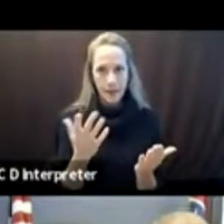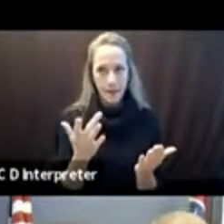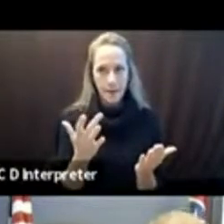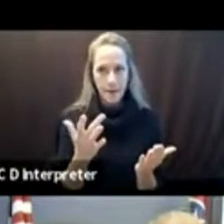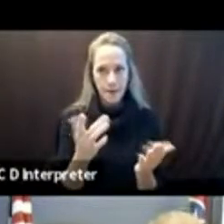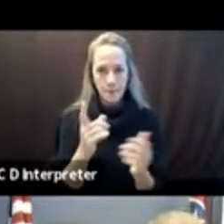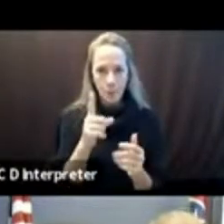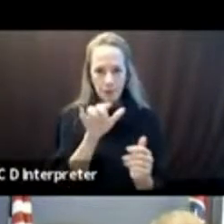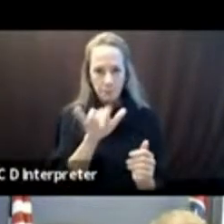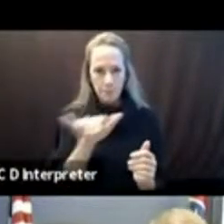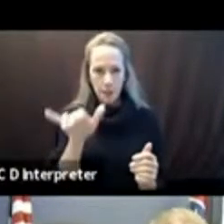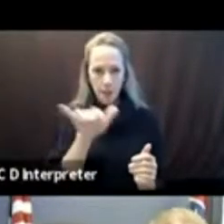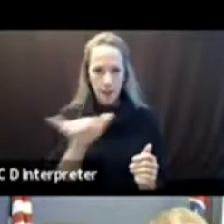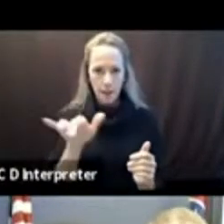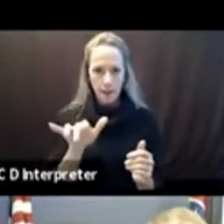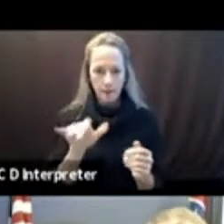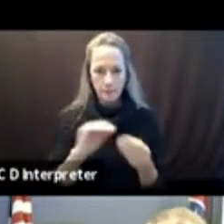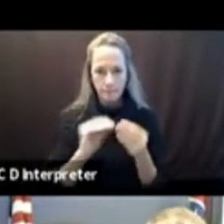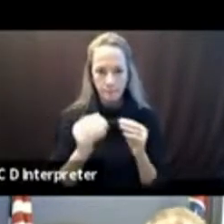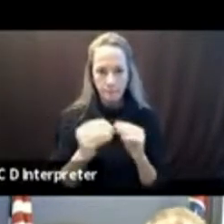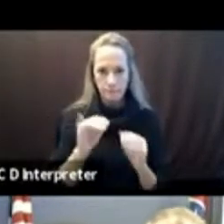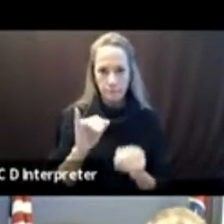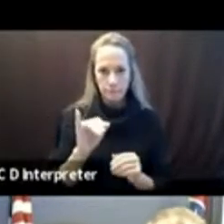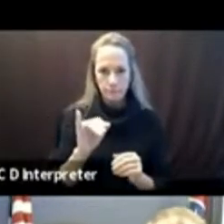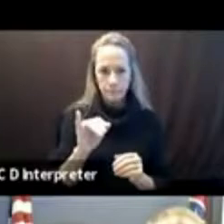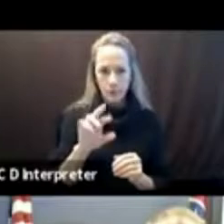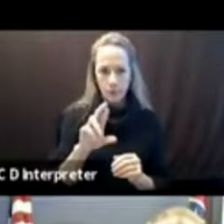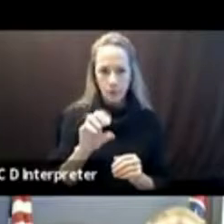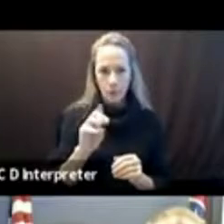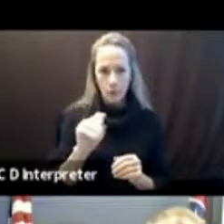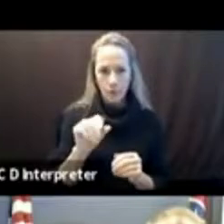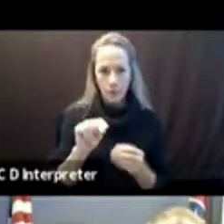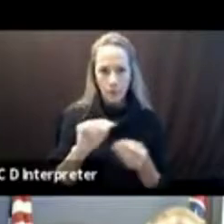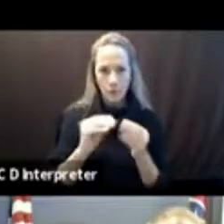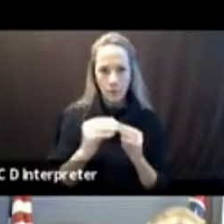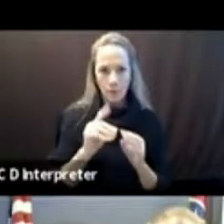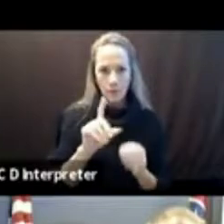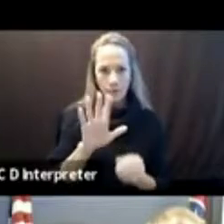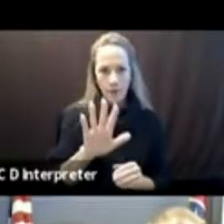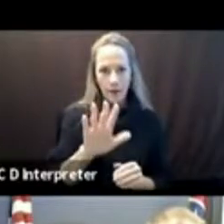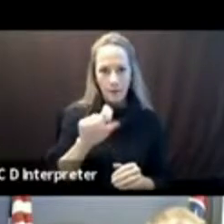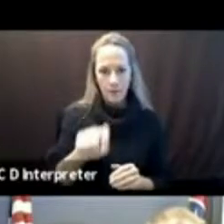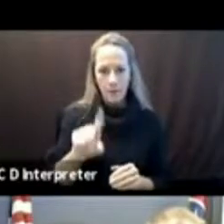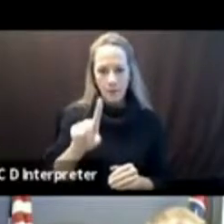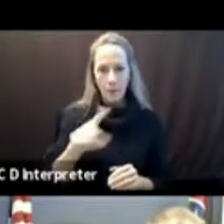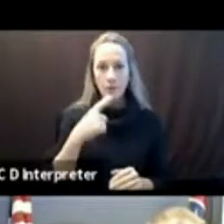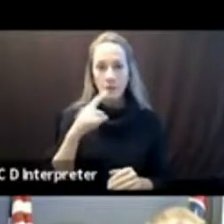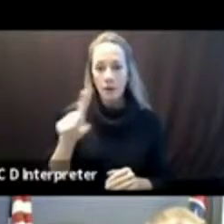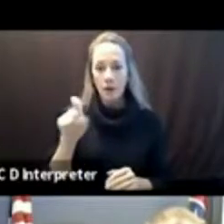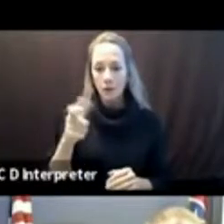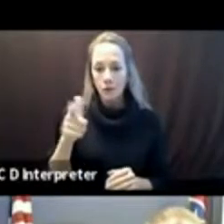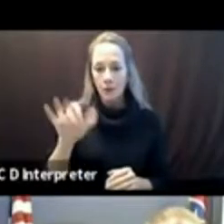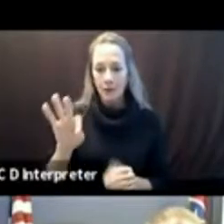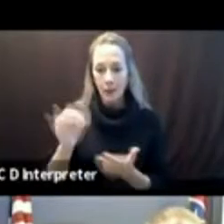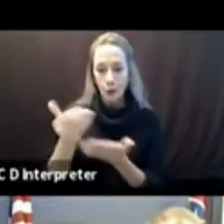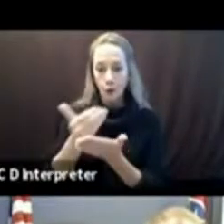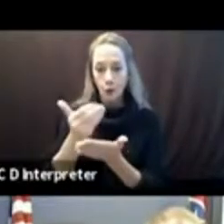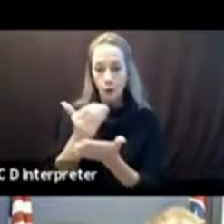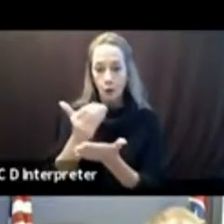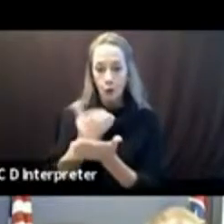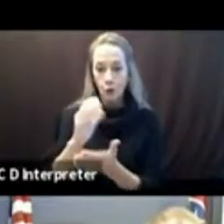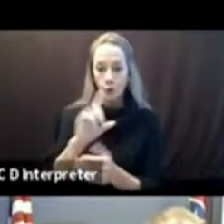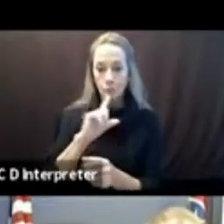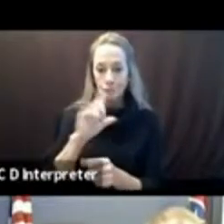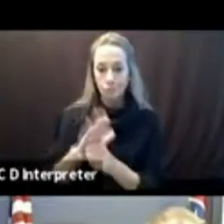spelling change, and it's in item Roman numeral 5.1, where it said 129 new confirmed cases.